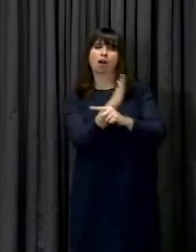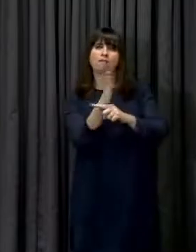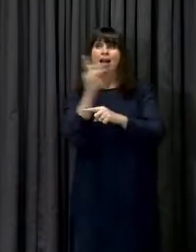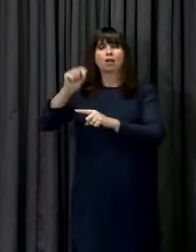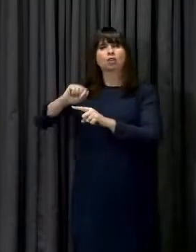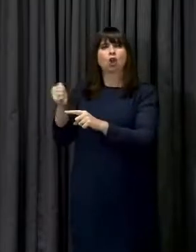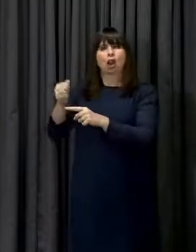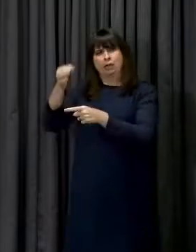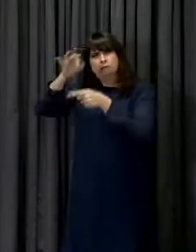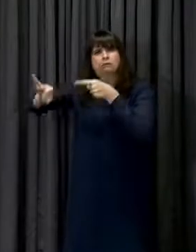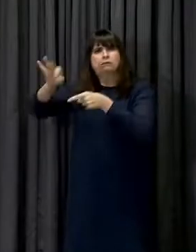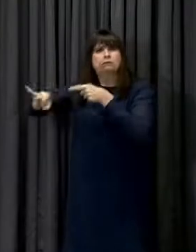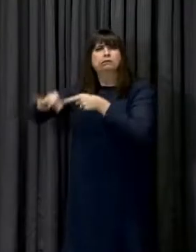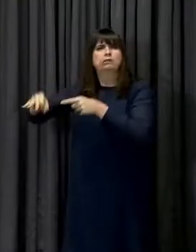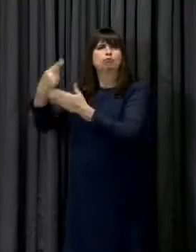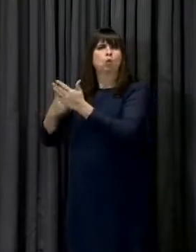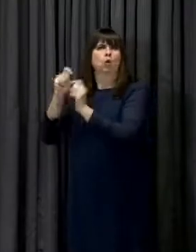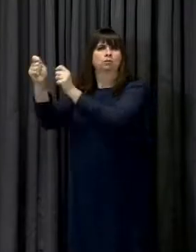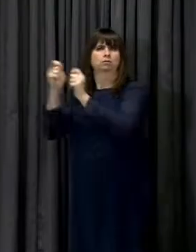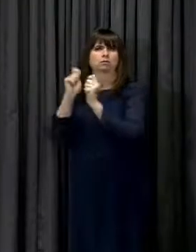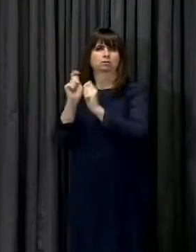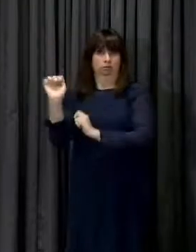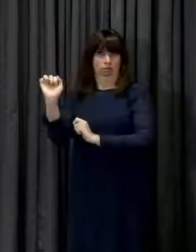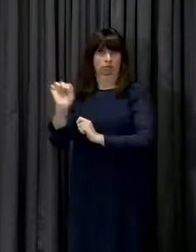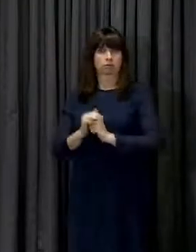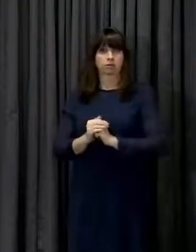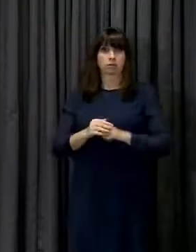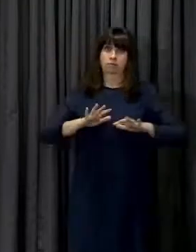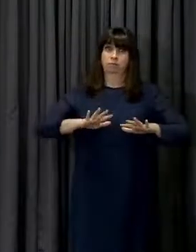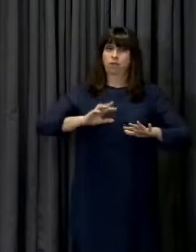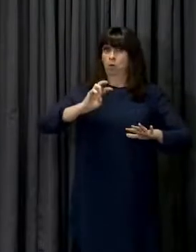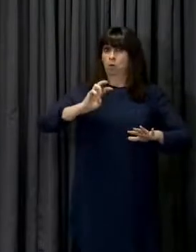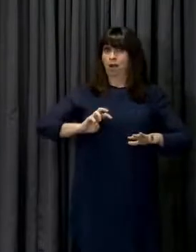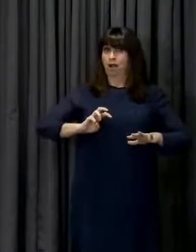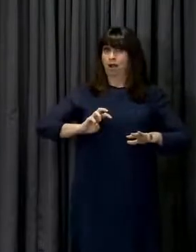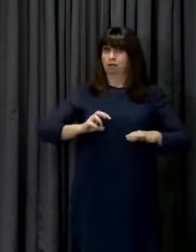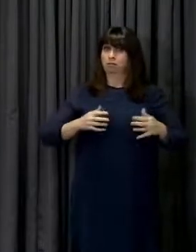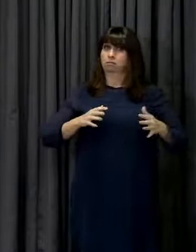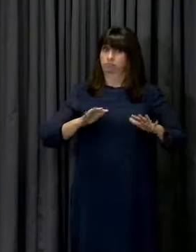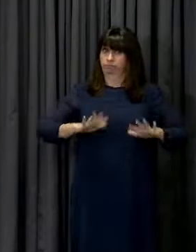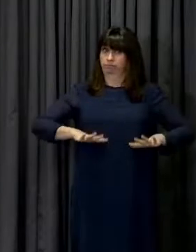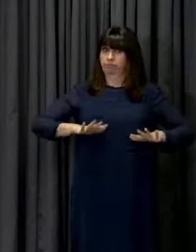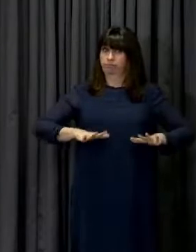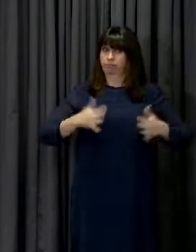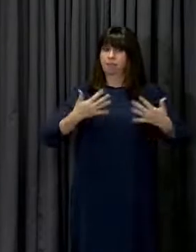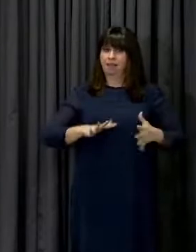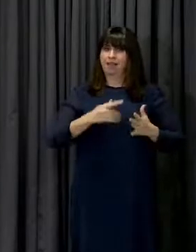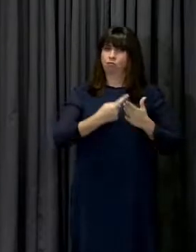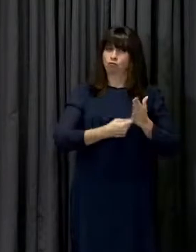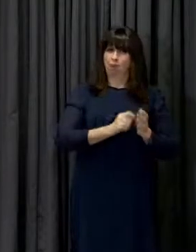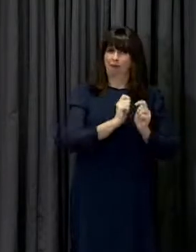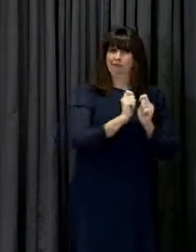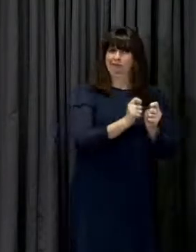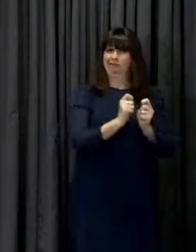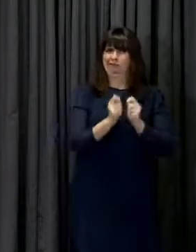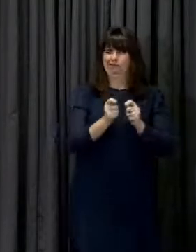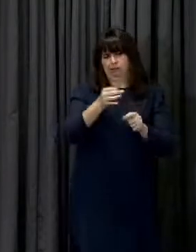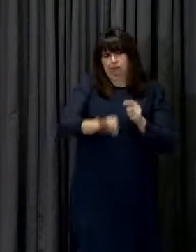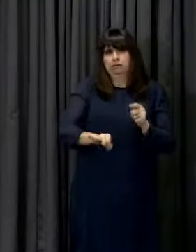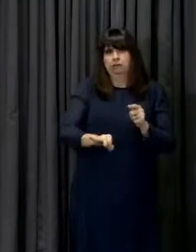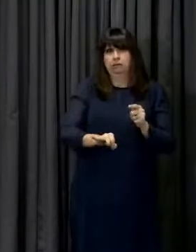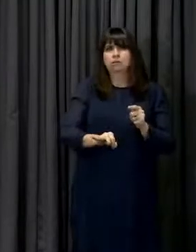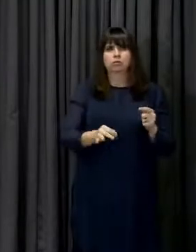its restrictions. We strengthened coronavirus restrictions here in Wales in response to